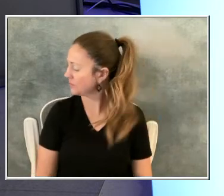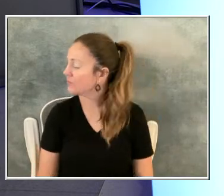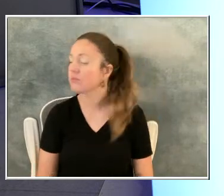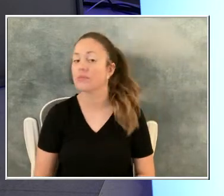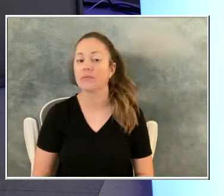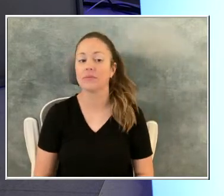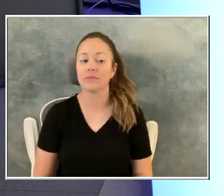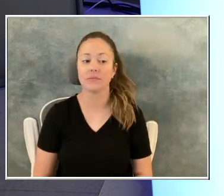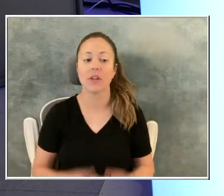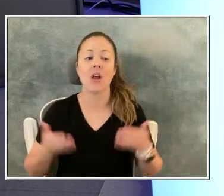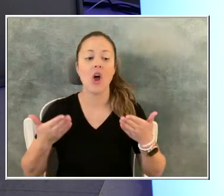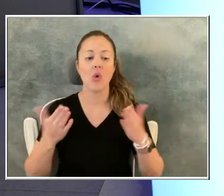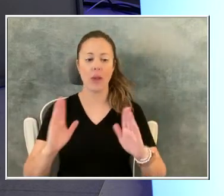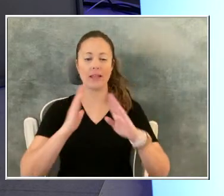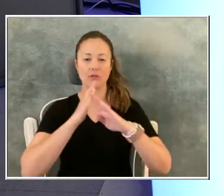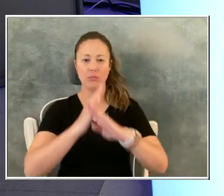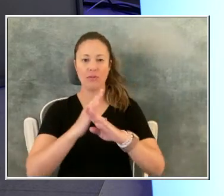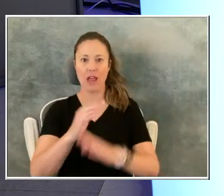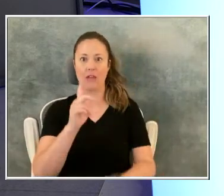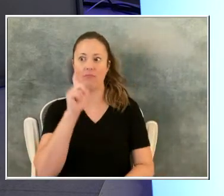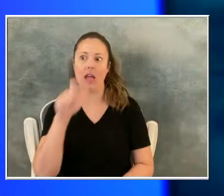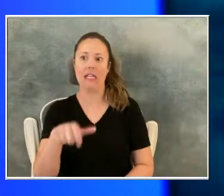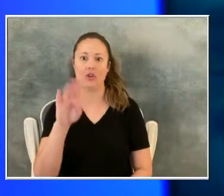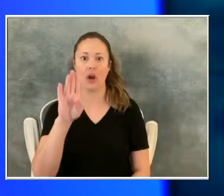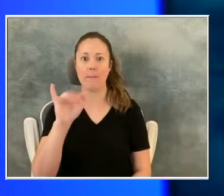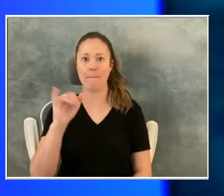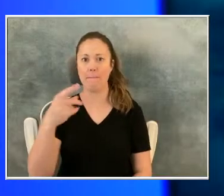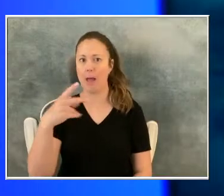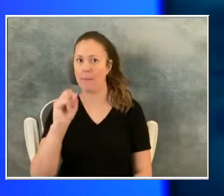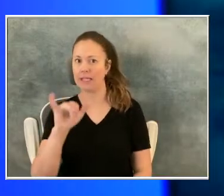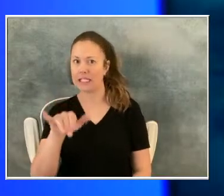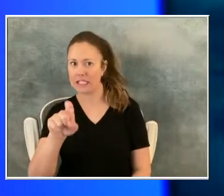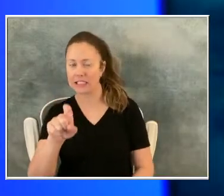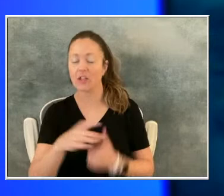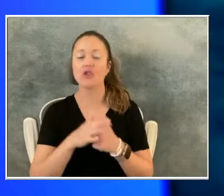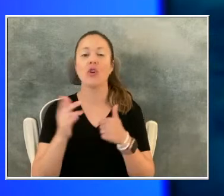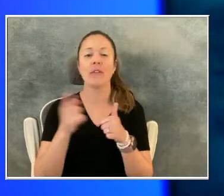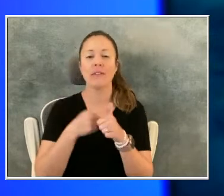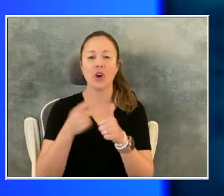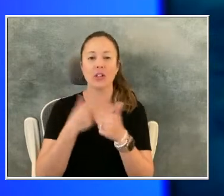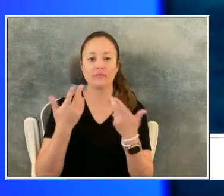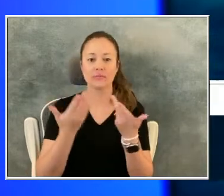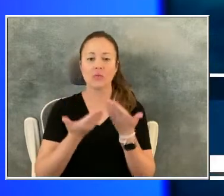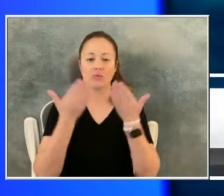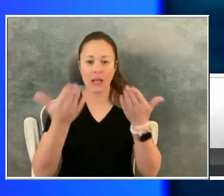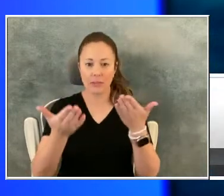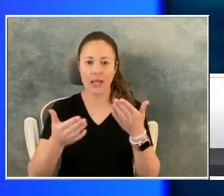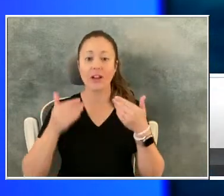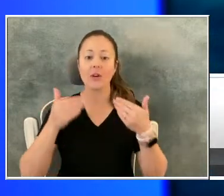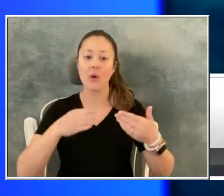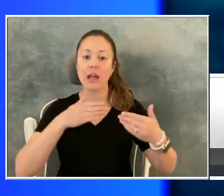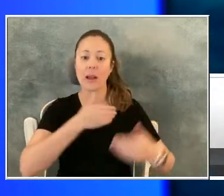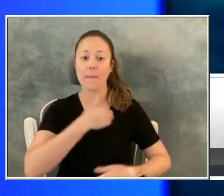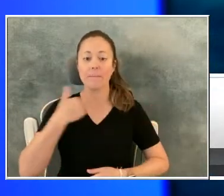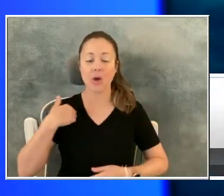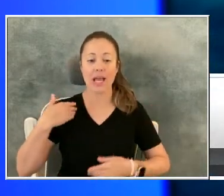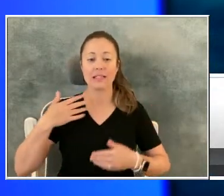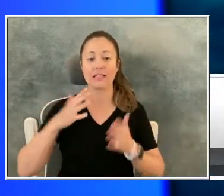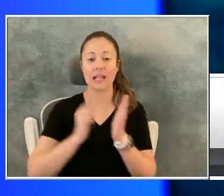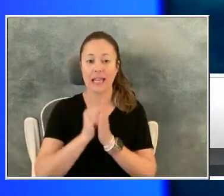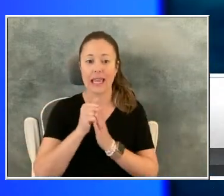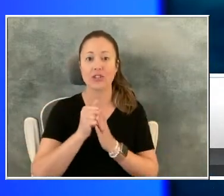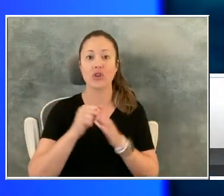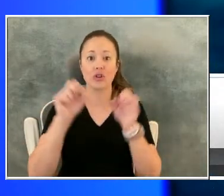unnecessary biopsies? So first and foremost, I recommend patients get your breast cancer screening exams at a facility